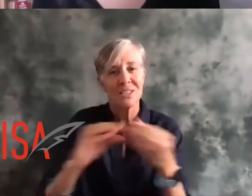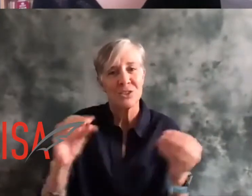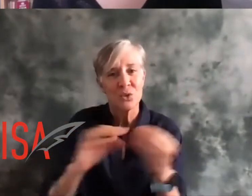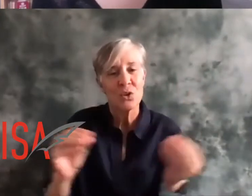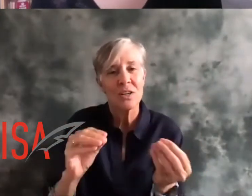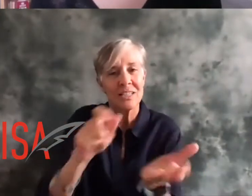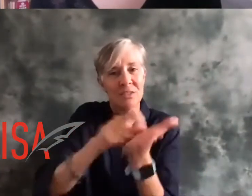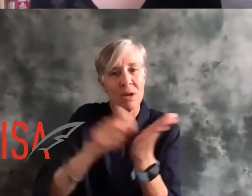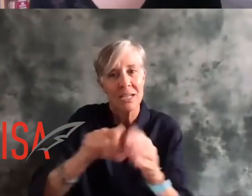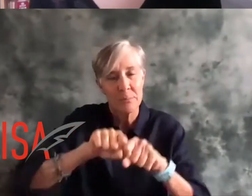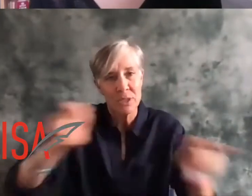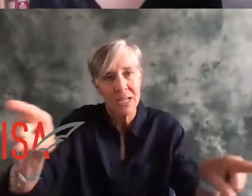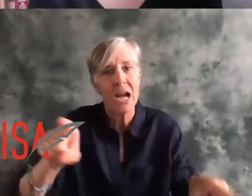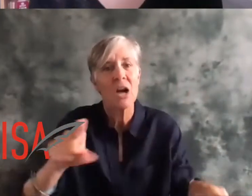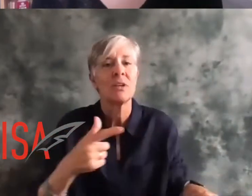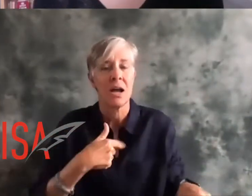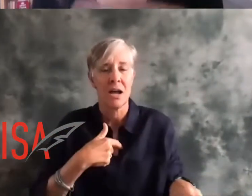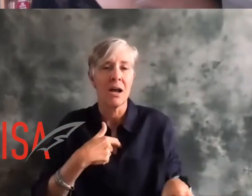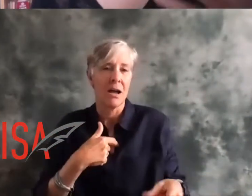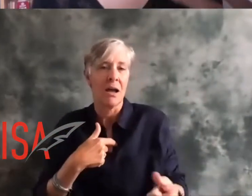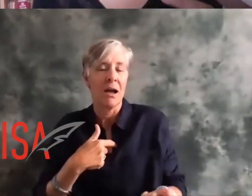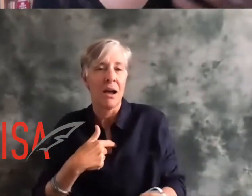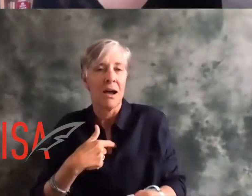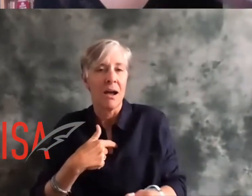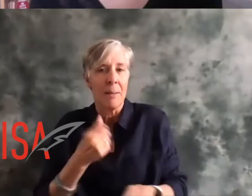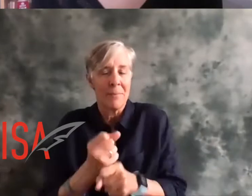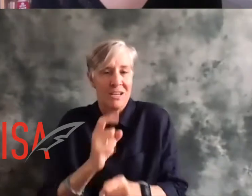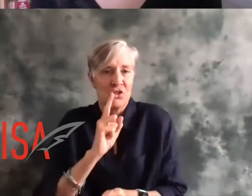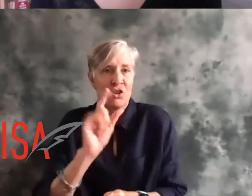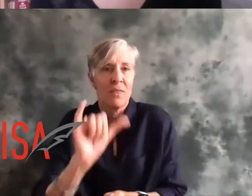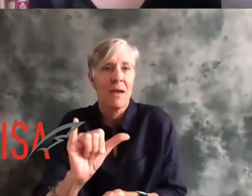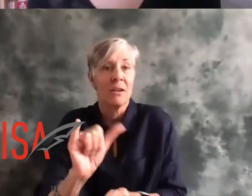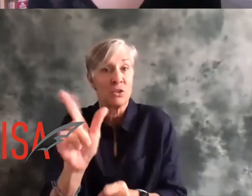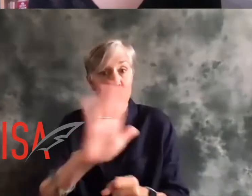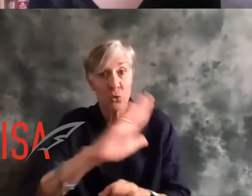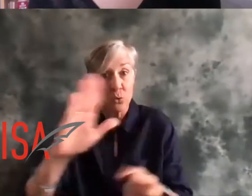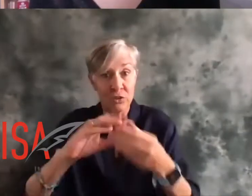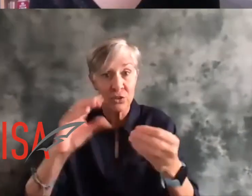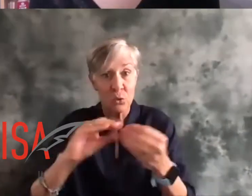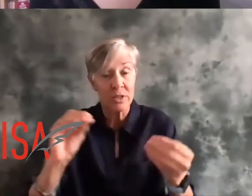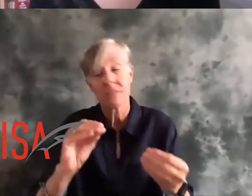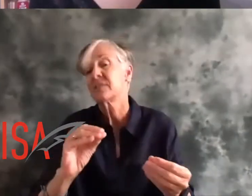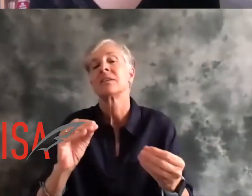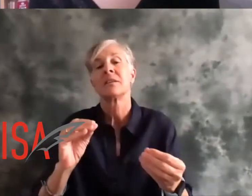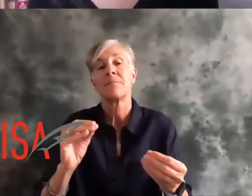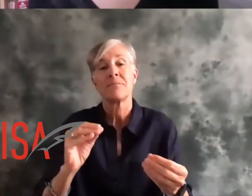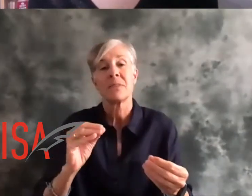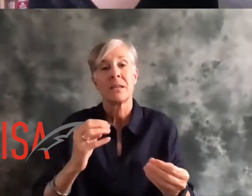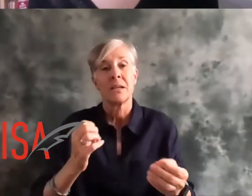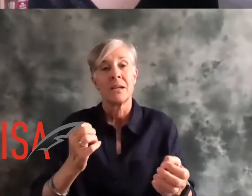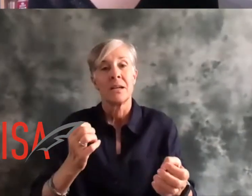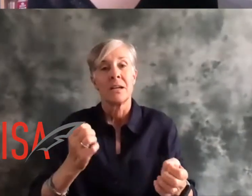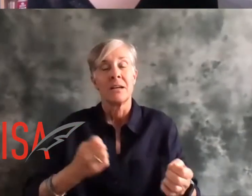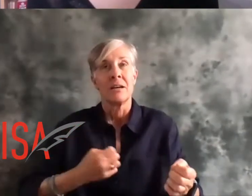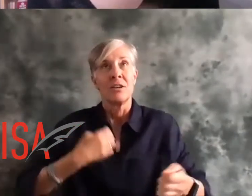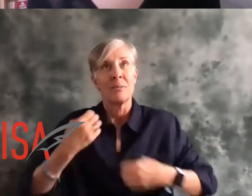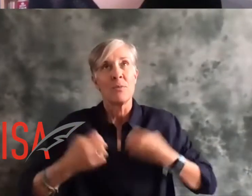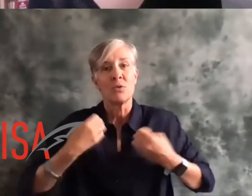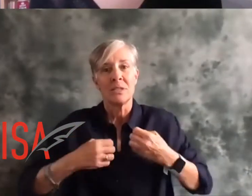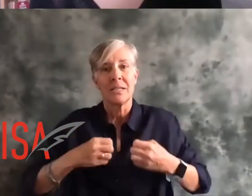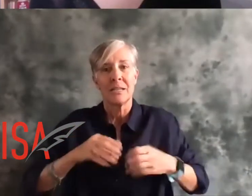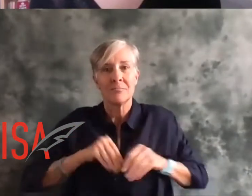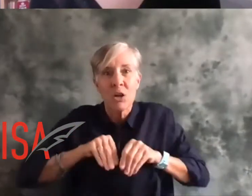putting it out into the world, to ensure that not only are those stories emotionally resonant, not relevant,